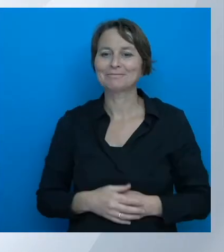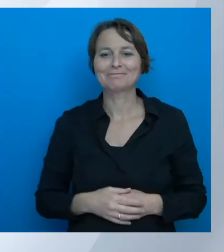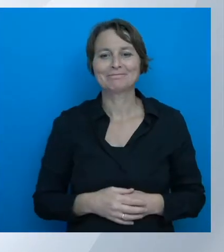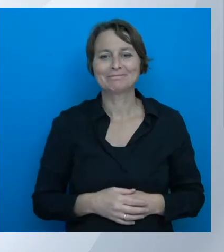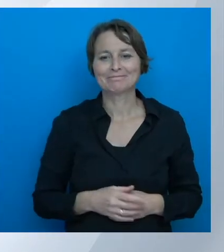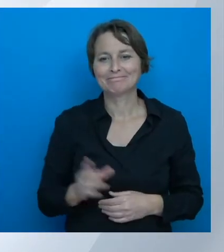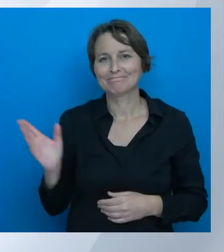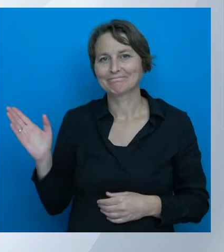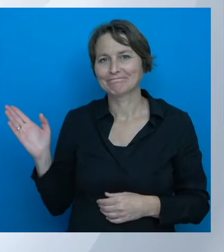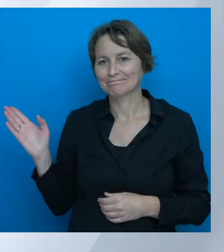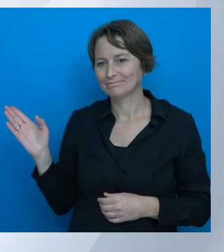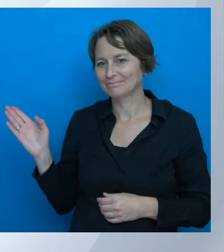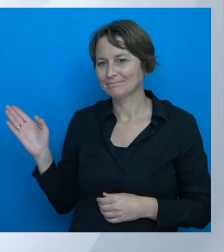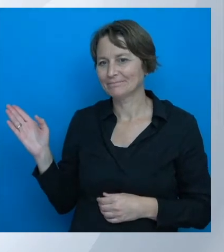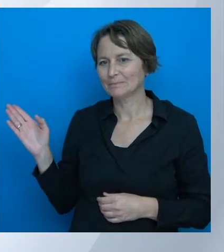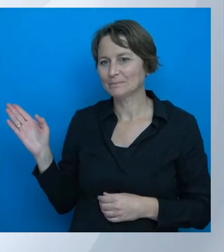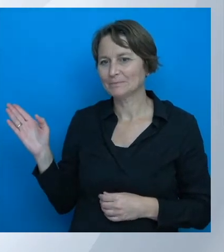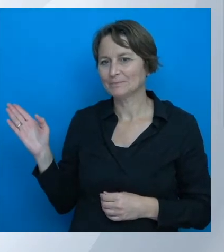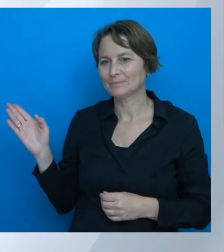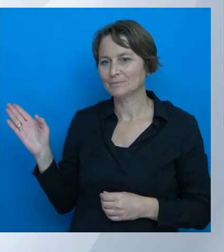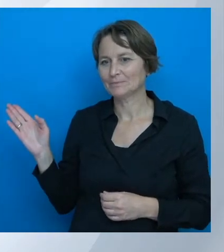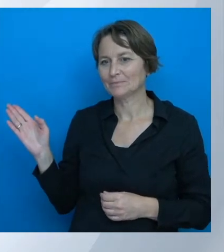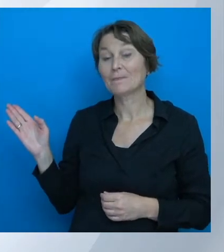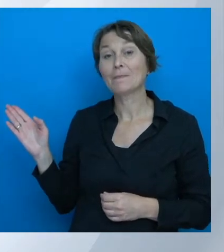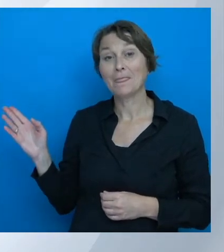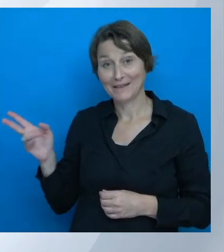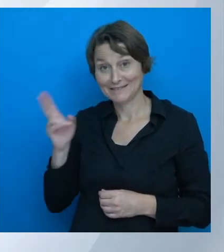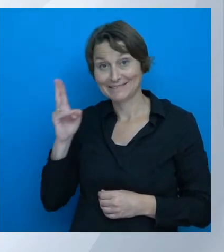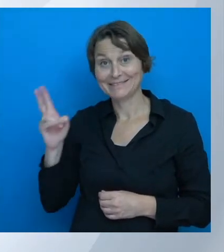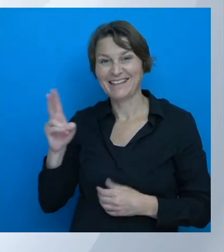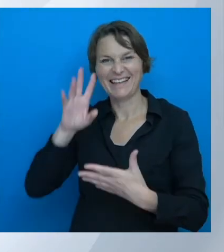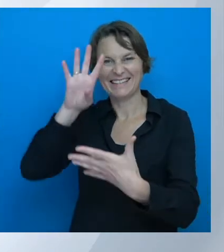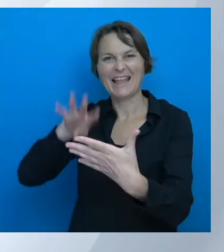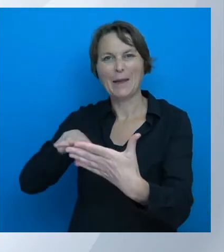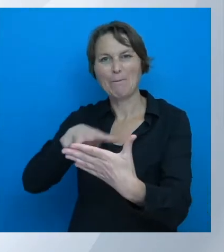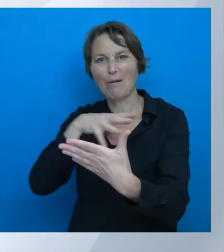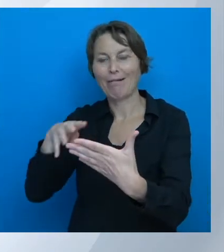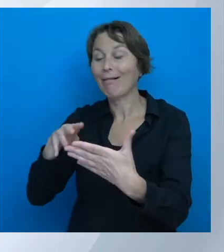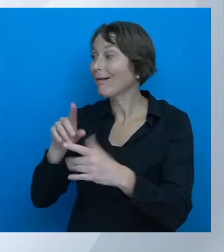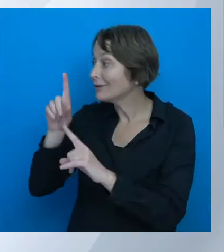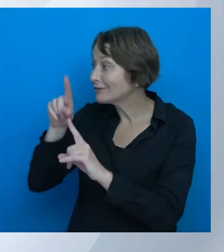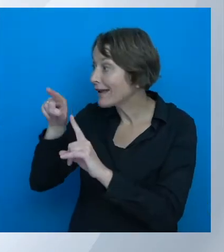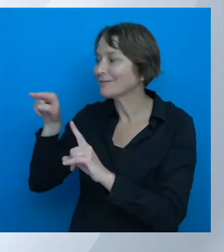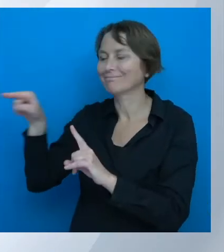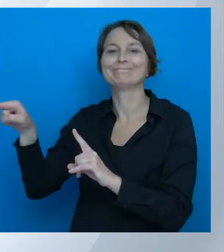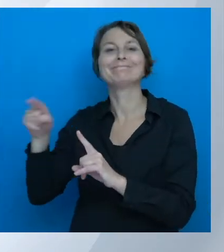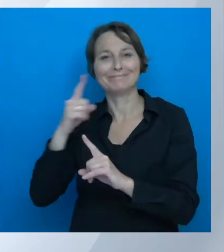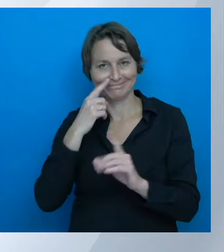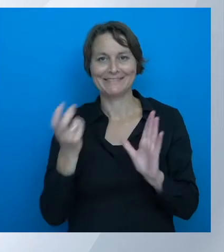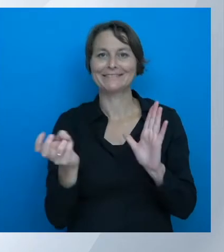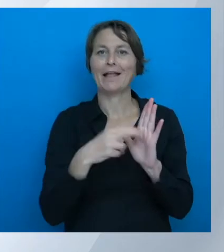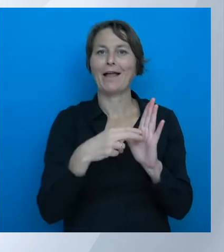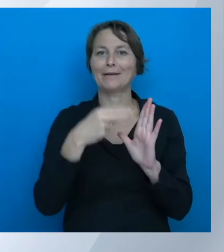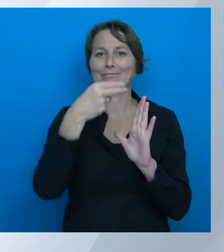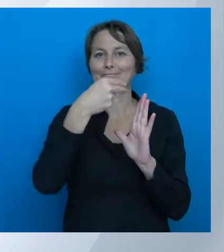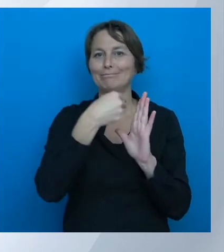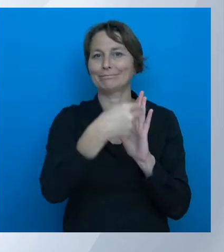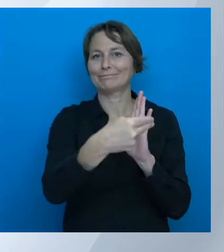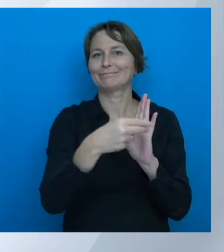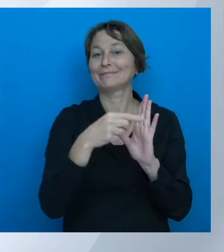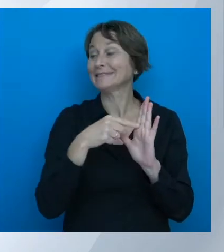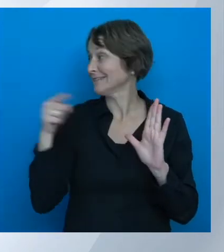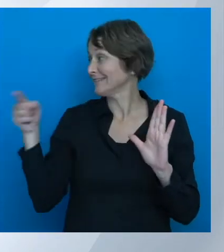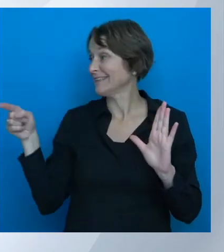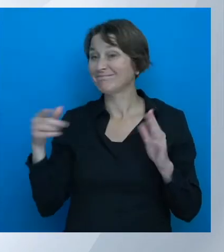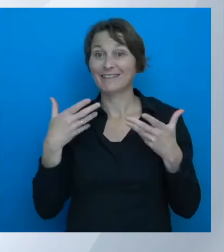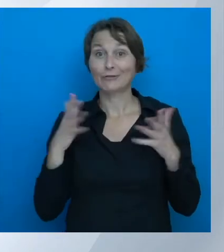table. And there is our book club sign up with Amy Pond in there. So that's it. In a few minutes,